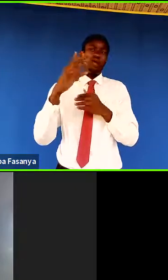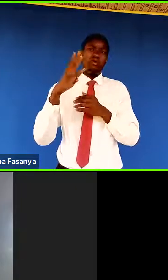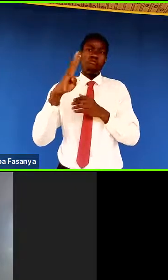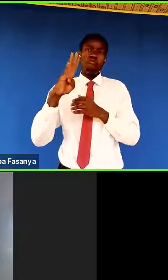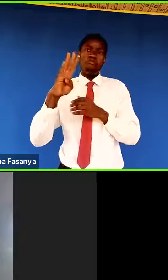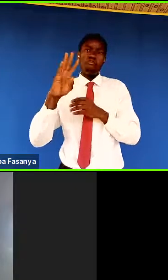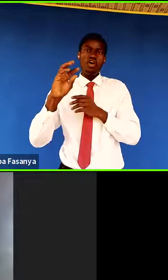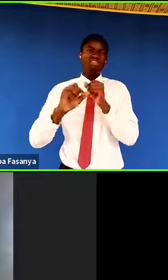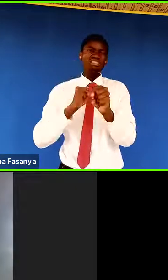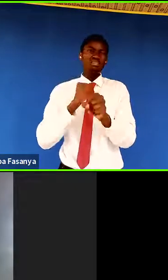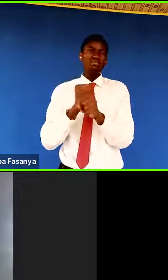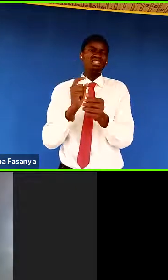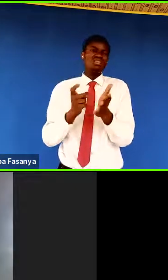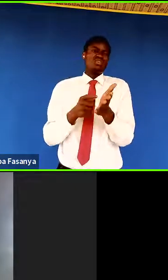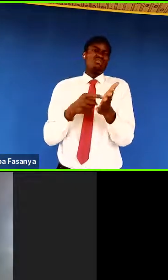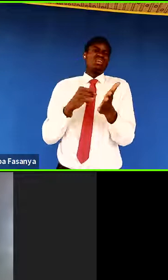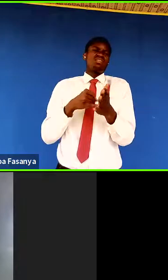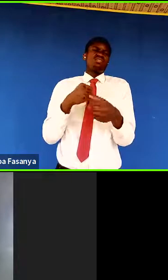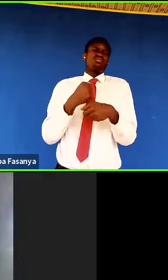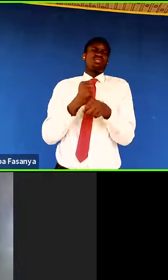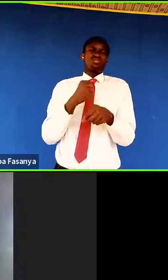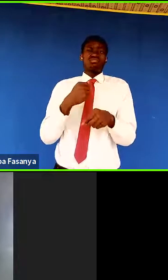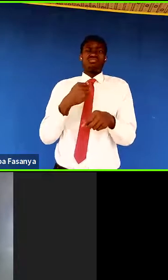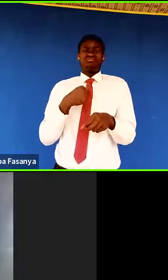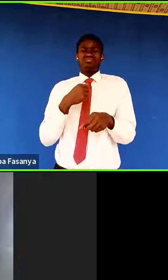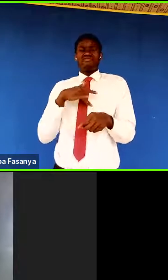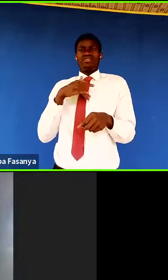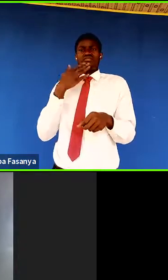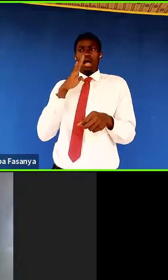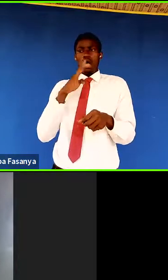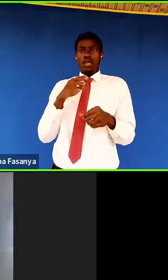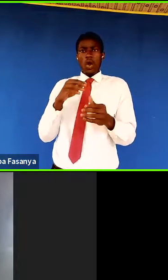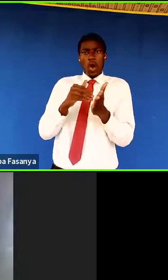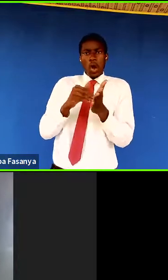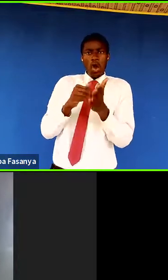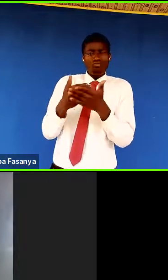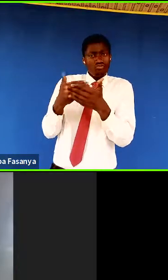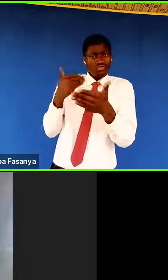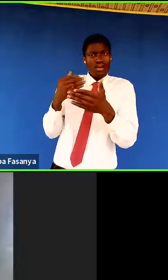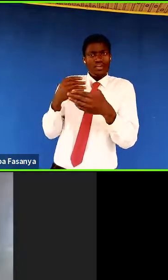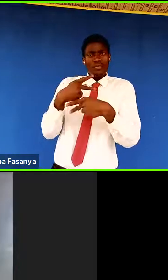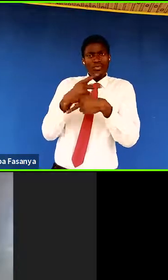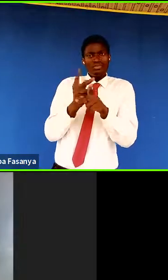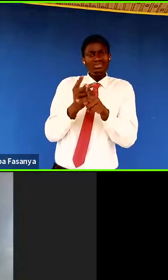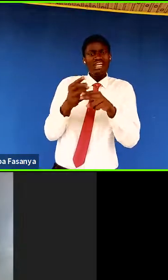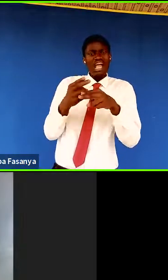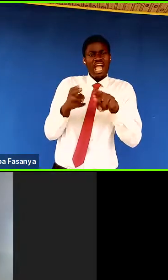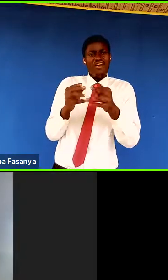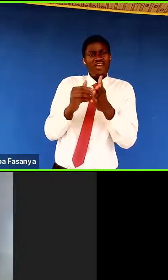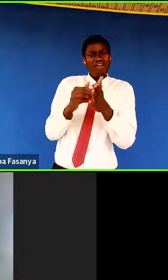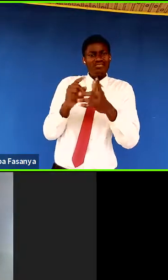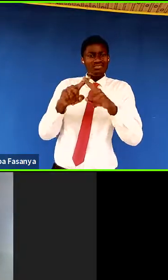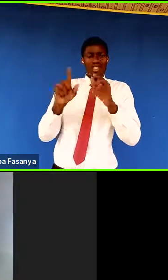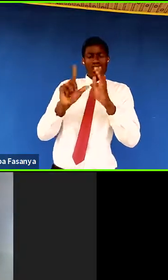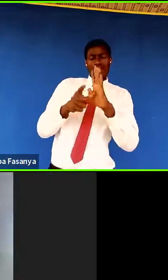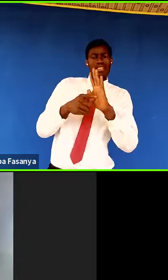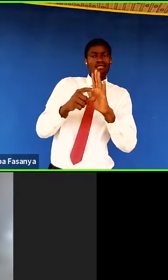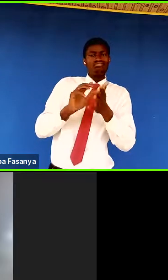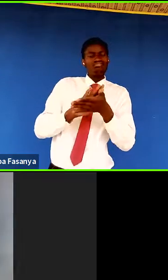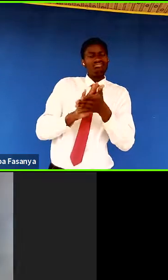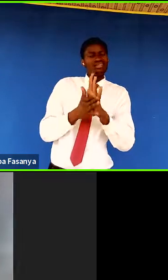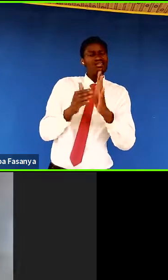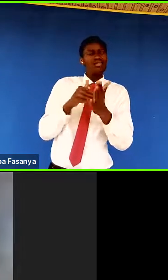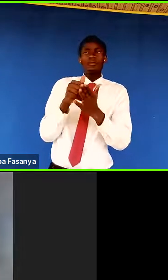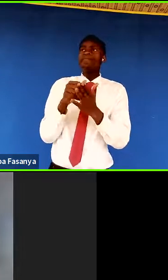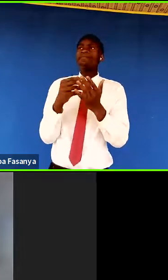me feel bad when you produce eggs all the time and Okay, it's useless. can I just say something now? Okay, so